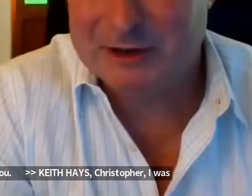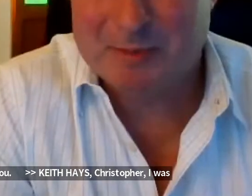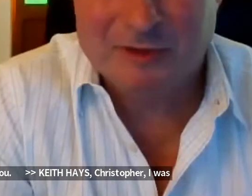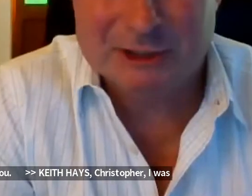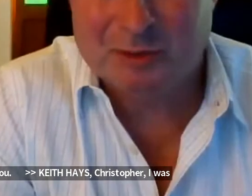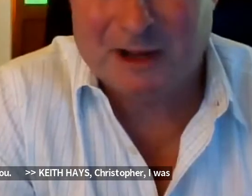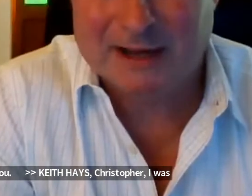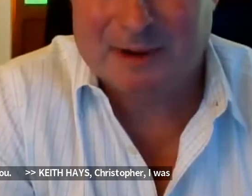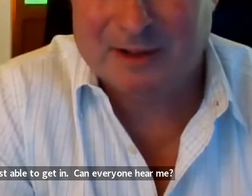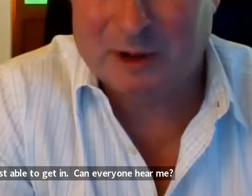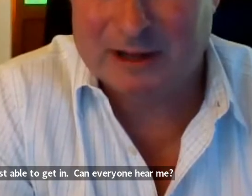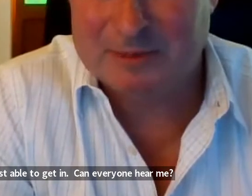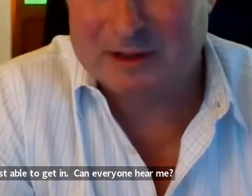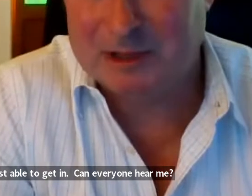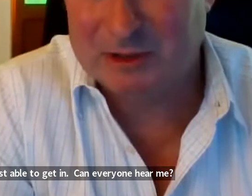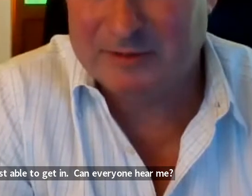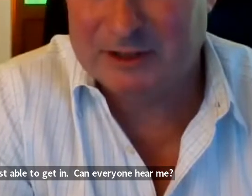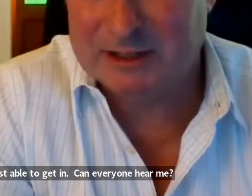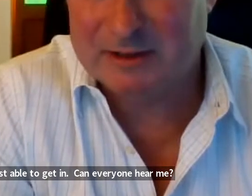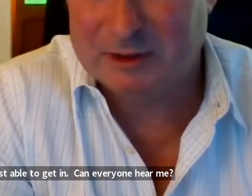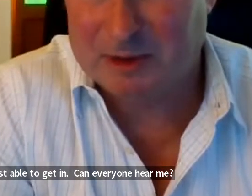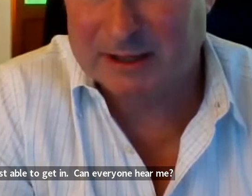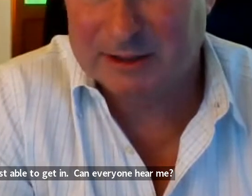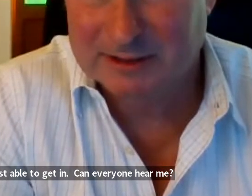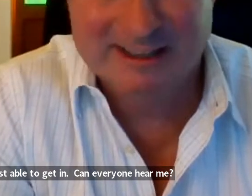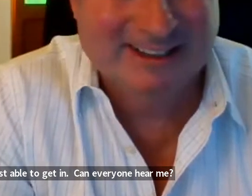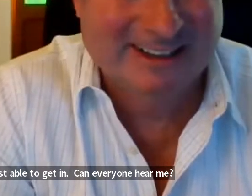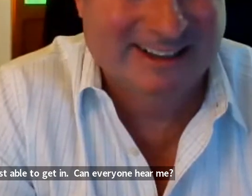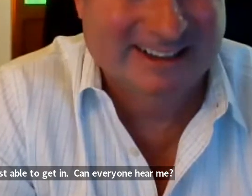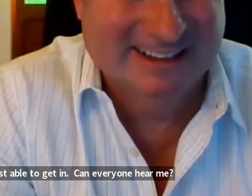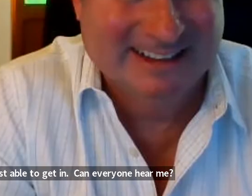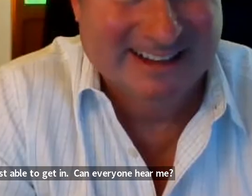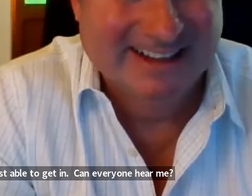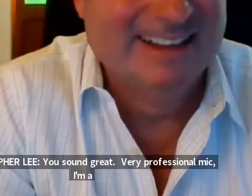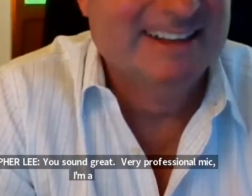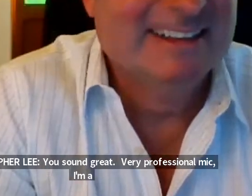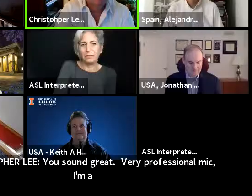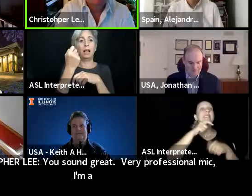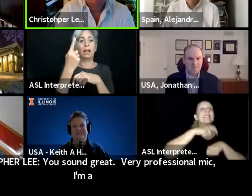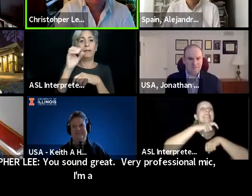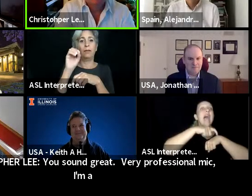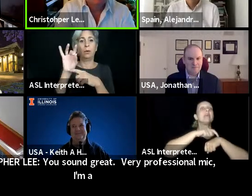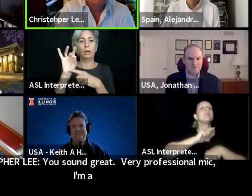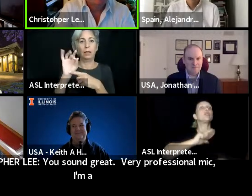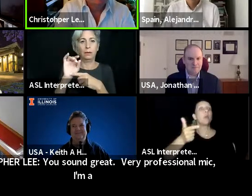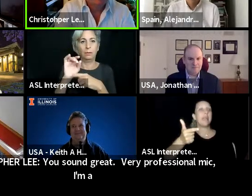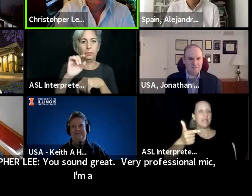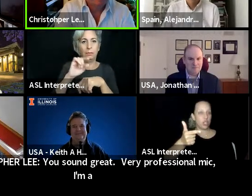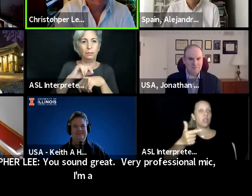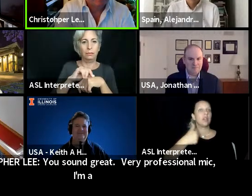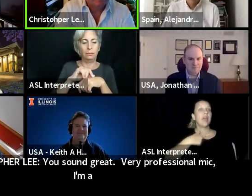and very professional mic, by the way. I'm a little envious of your mic. Thank you.